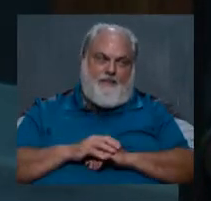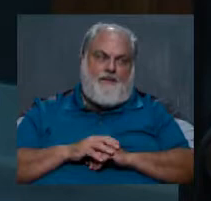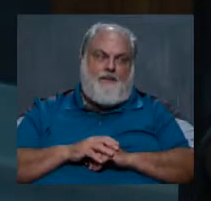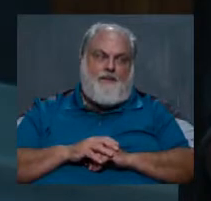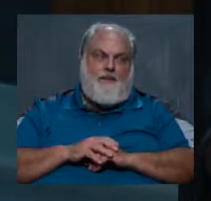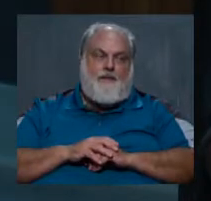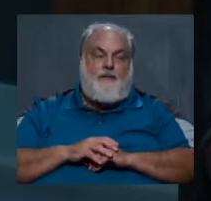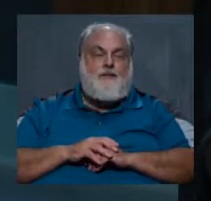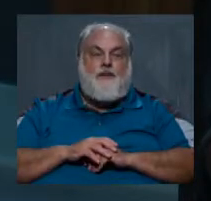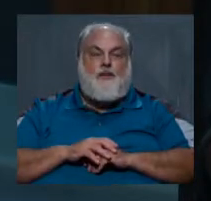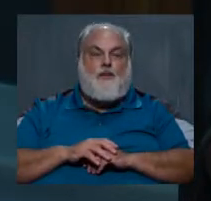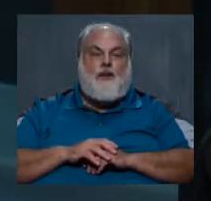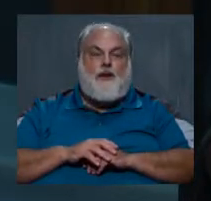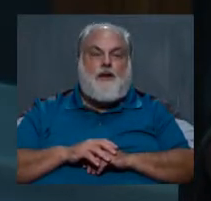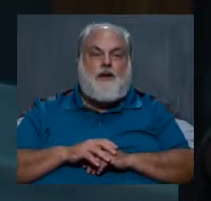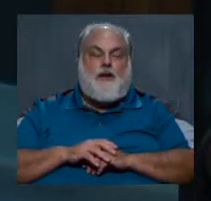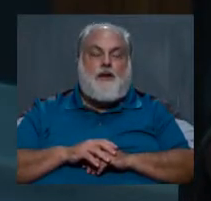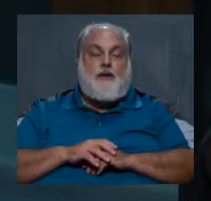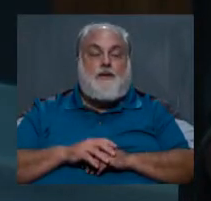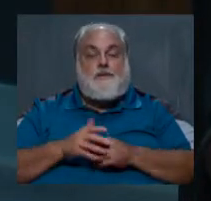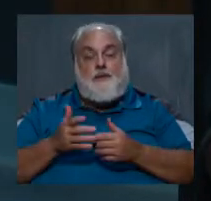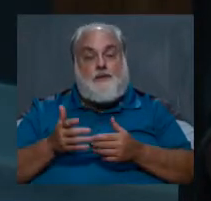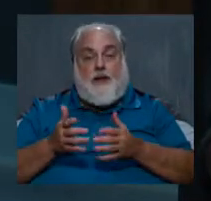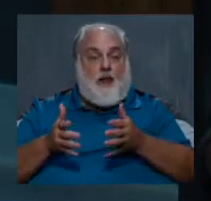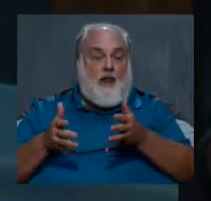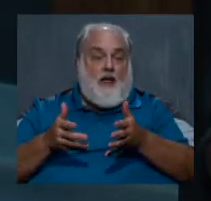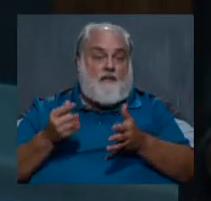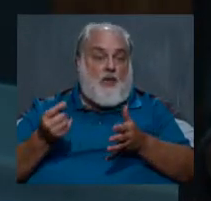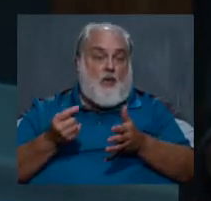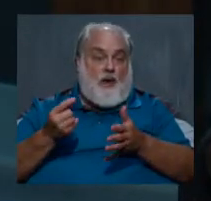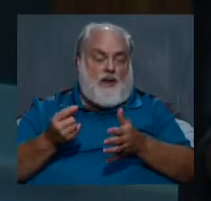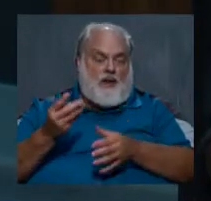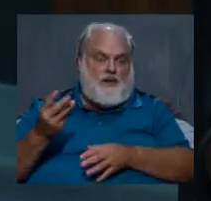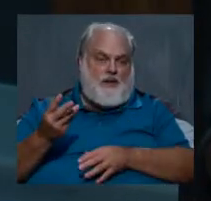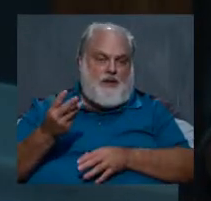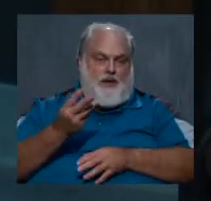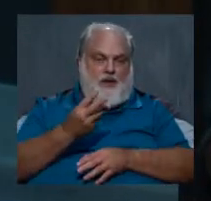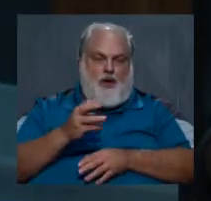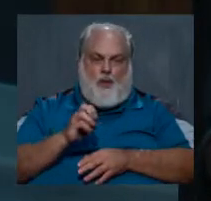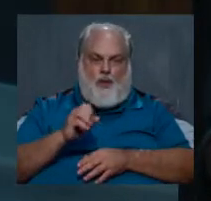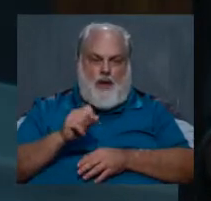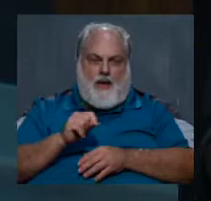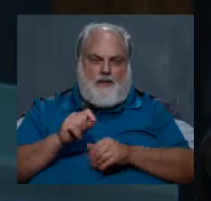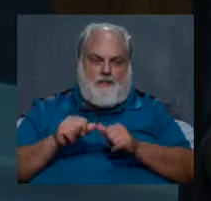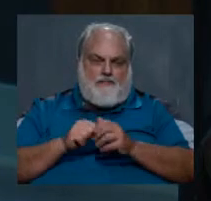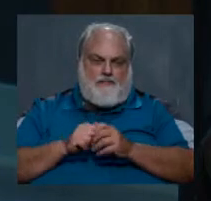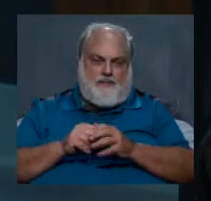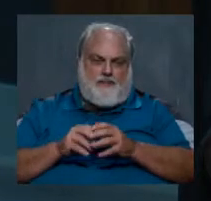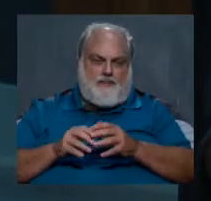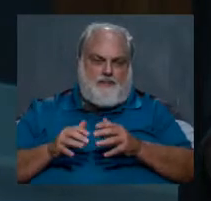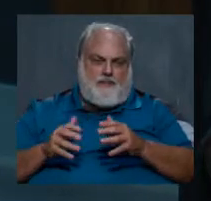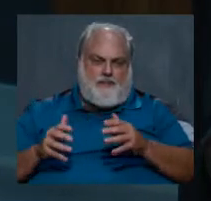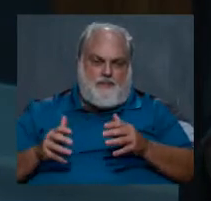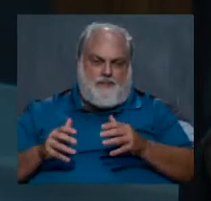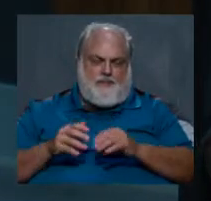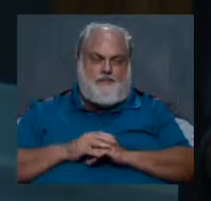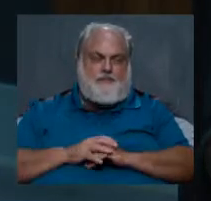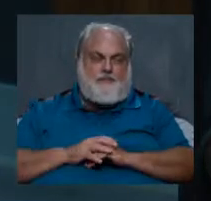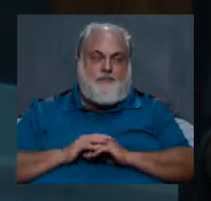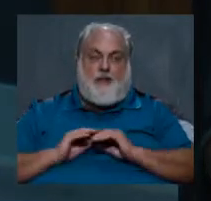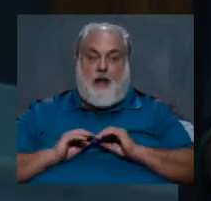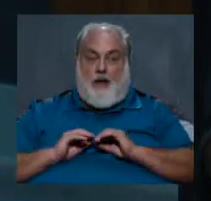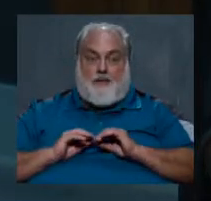borders doing much. So pretty much is going to the west is the area of growth long-term in the city, which